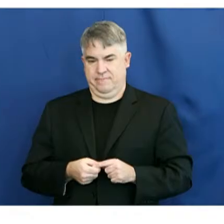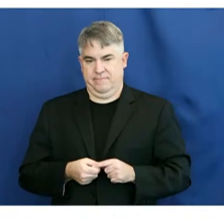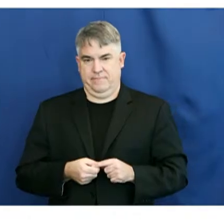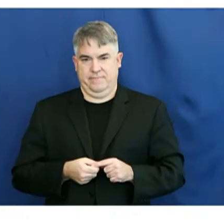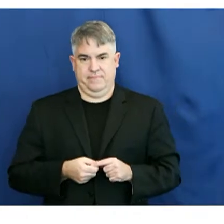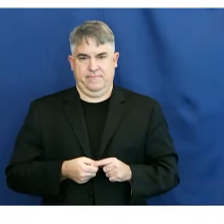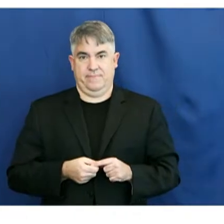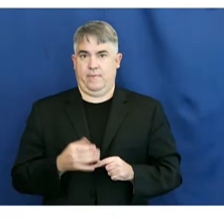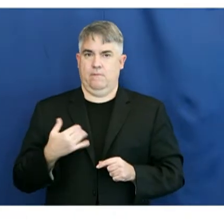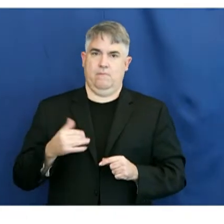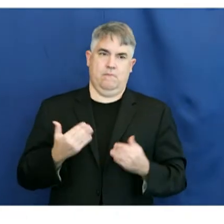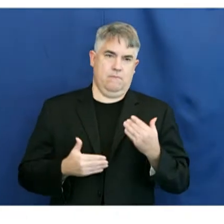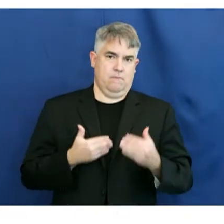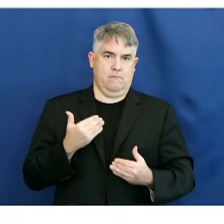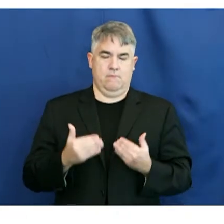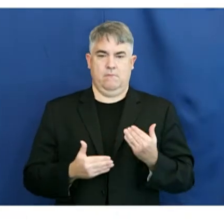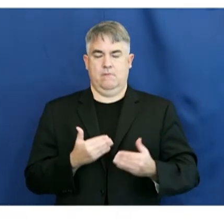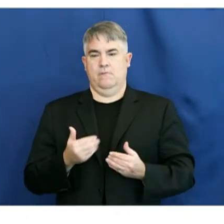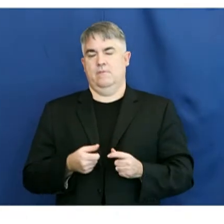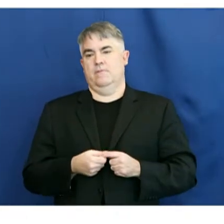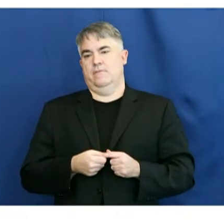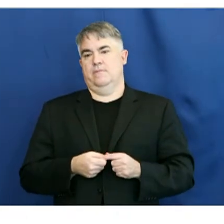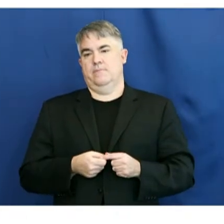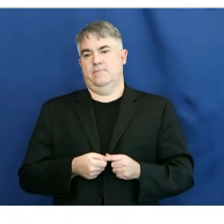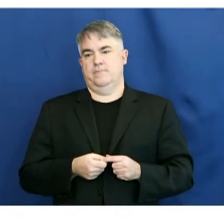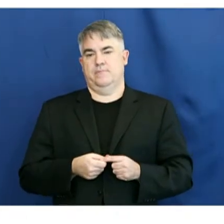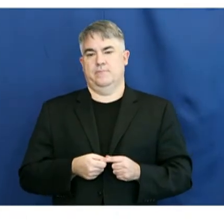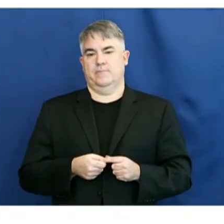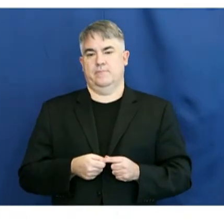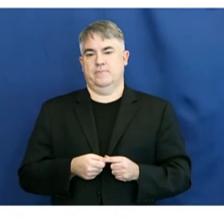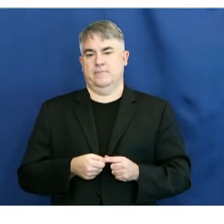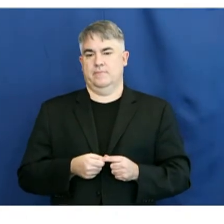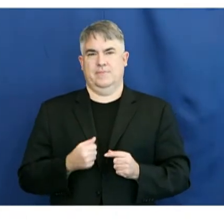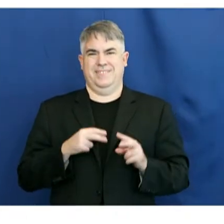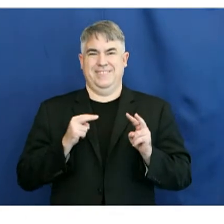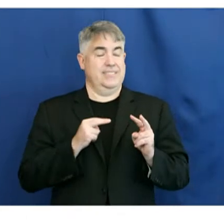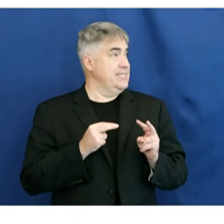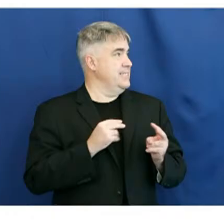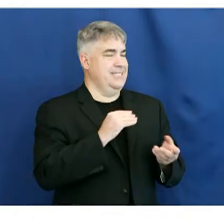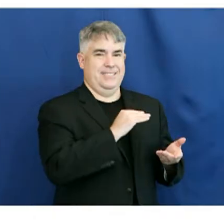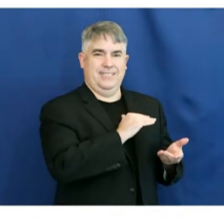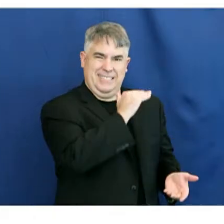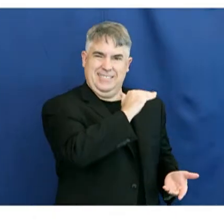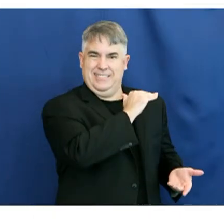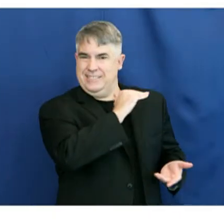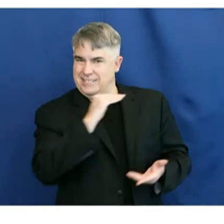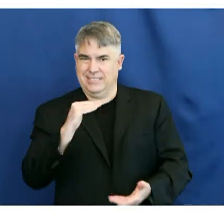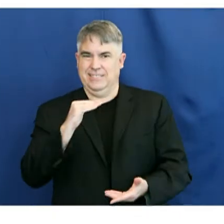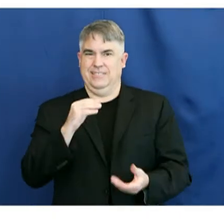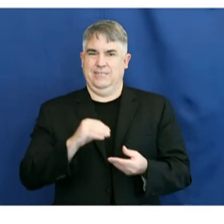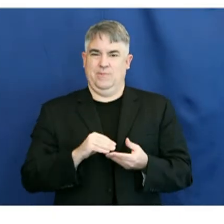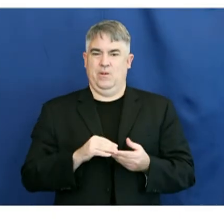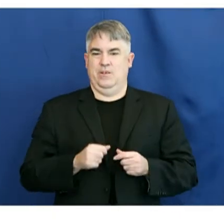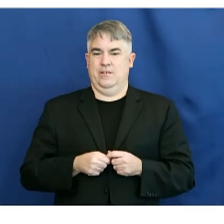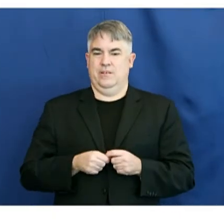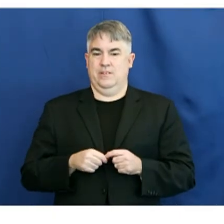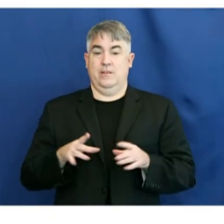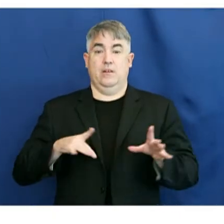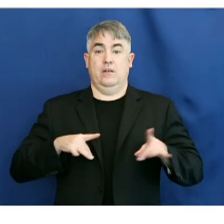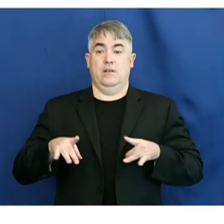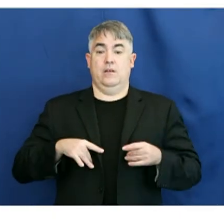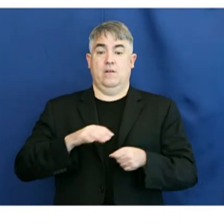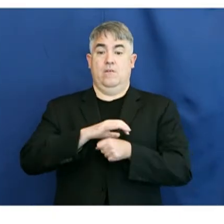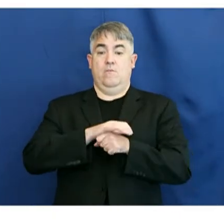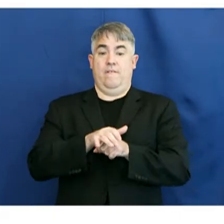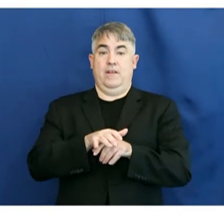adding to the array of vaccines that are here. We just hope we get more of them and quick. Case rates, again, remain very, very